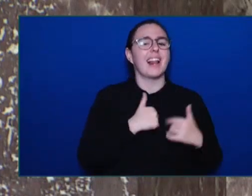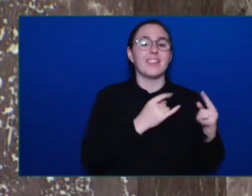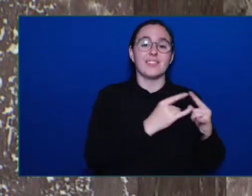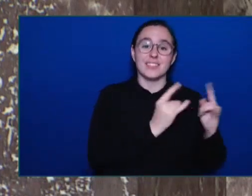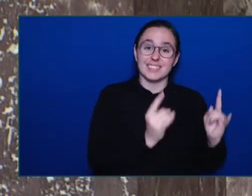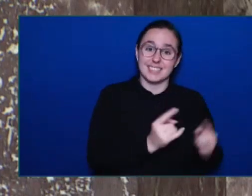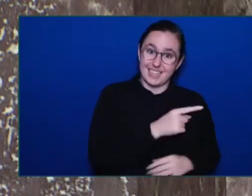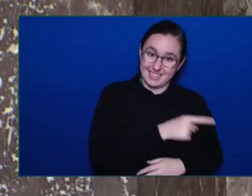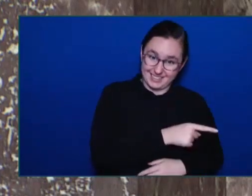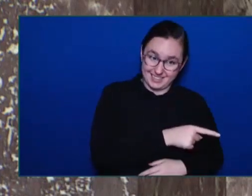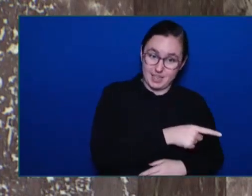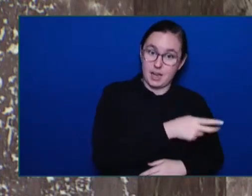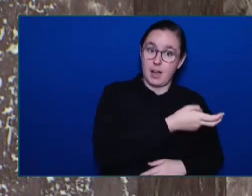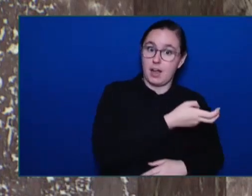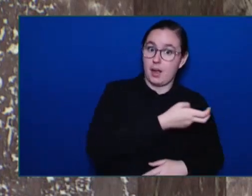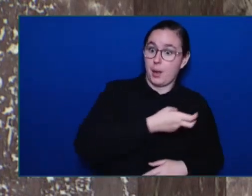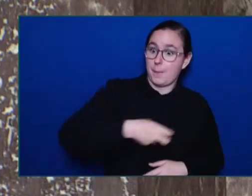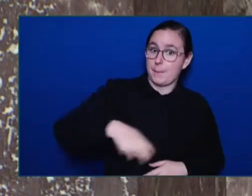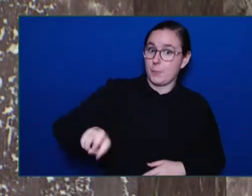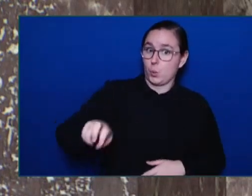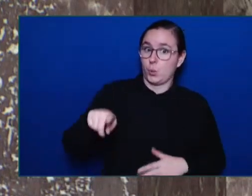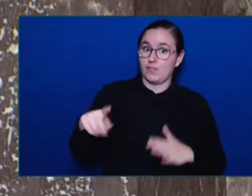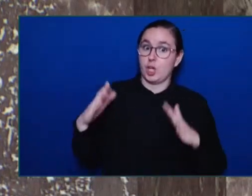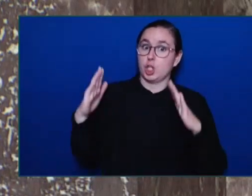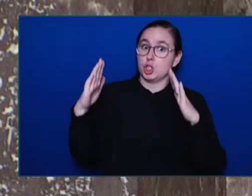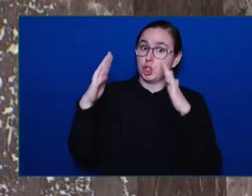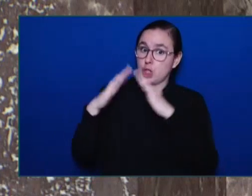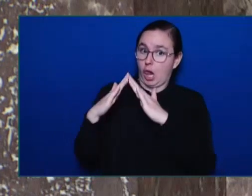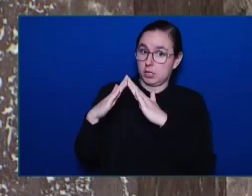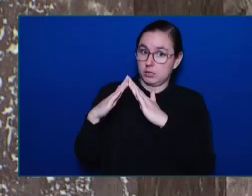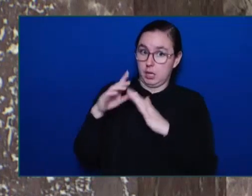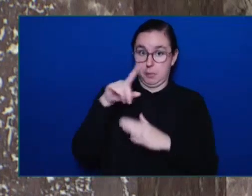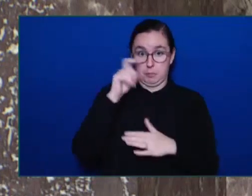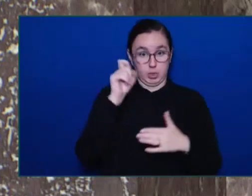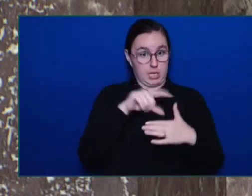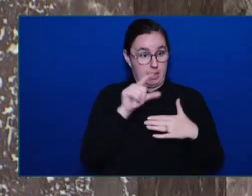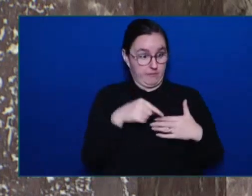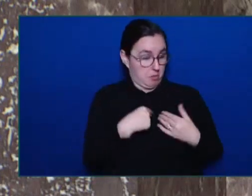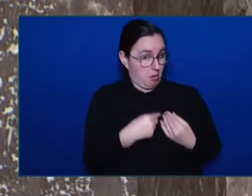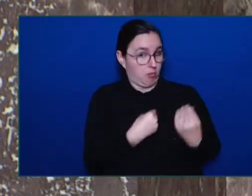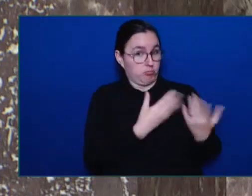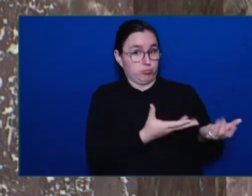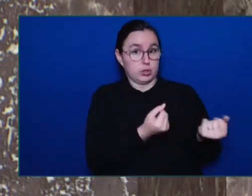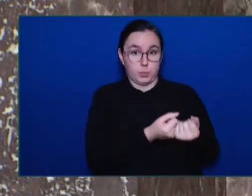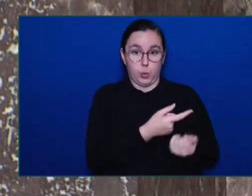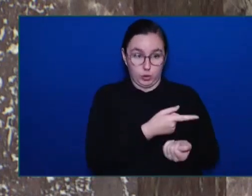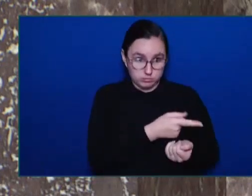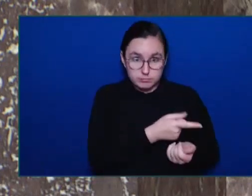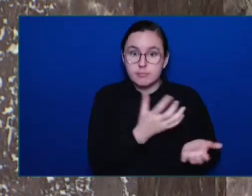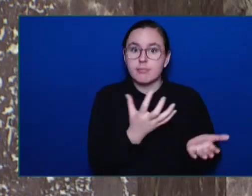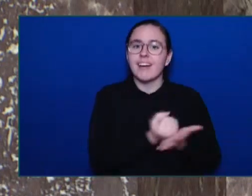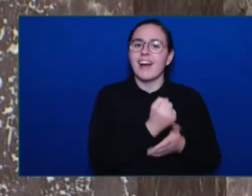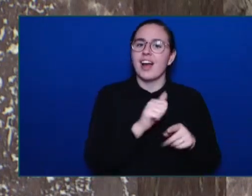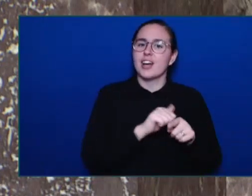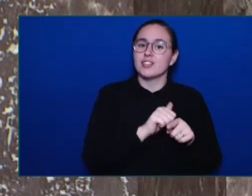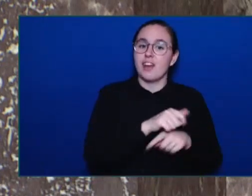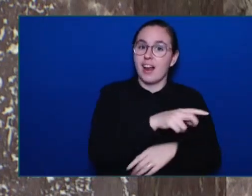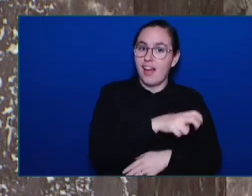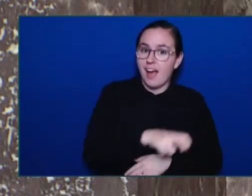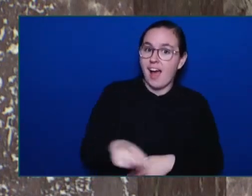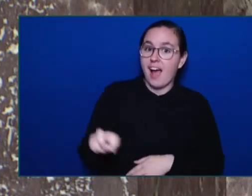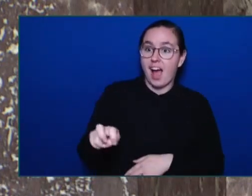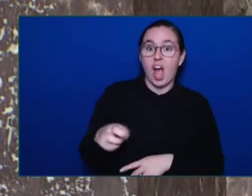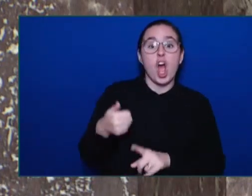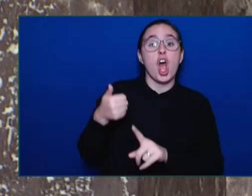Members. Then, Honourable Speaker, get trained up, and now is supporting people that are struggling, Honourable Speaker. We have